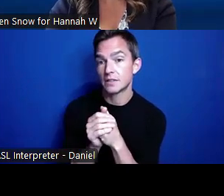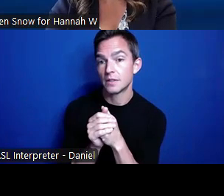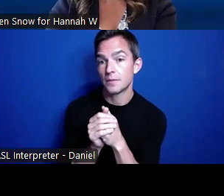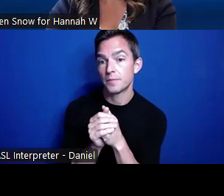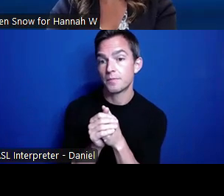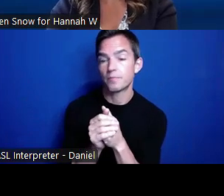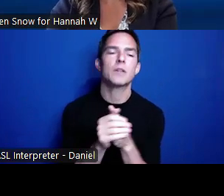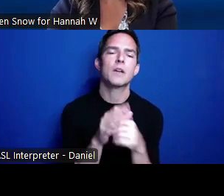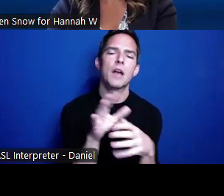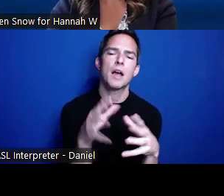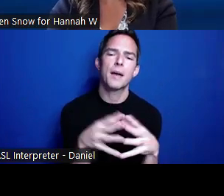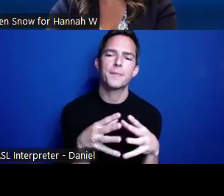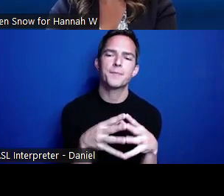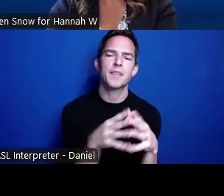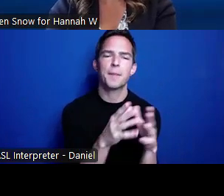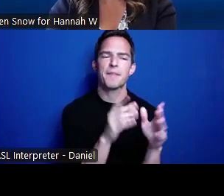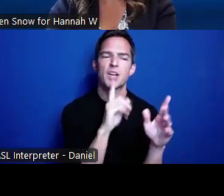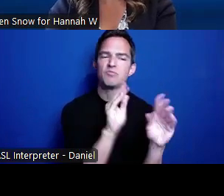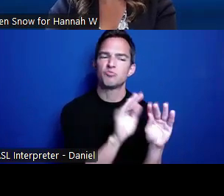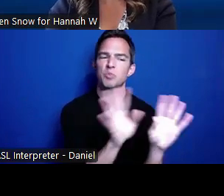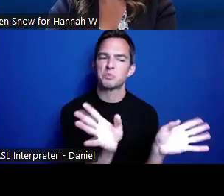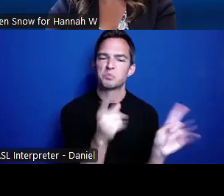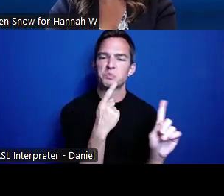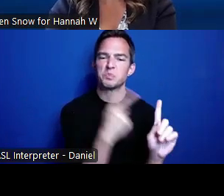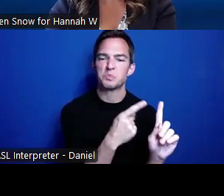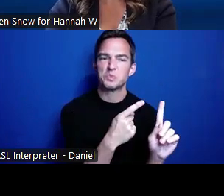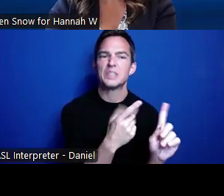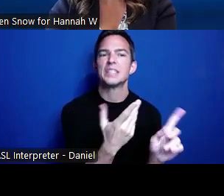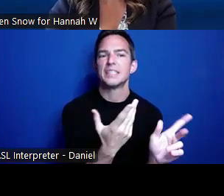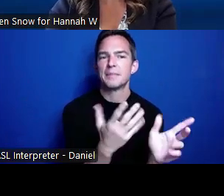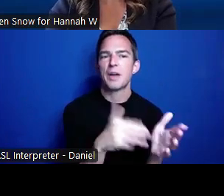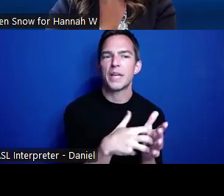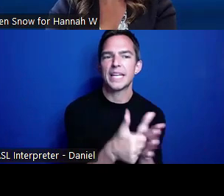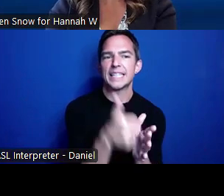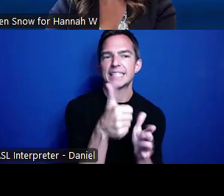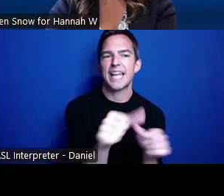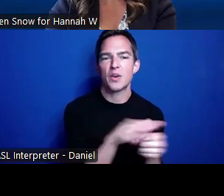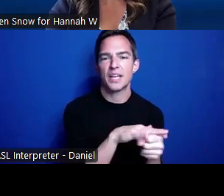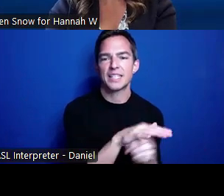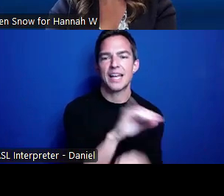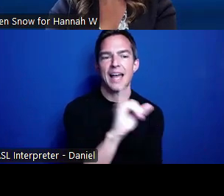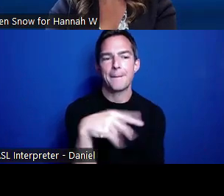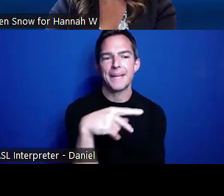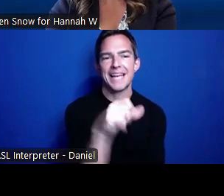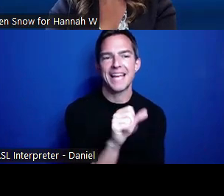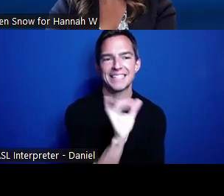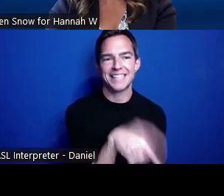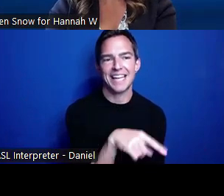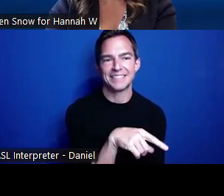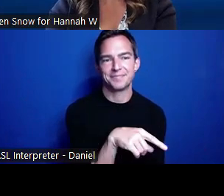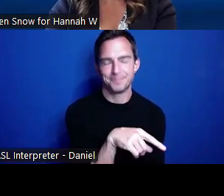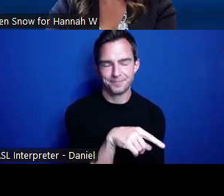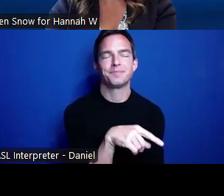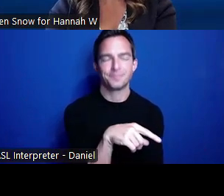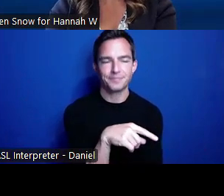That I'm just going to be very transparent with you. That's Absolutely. One of my weakest areas is IPS. So I would